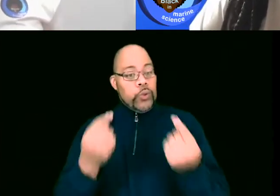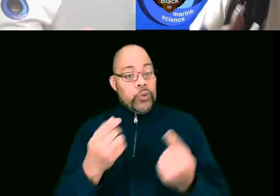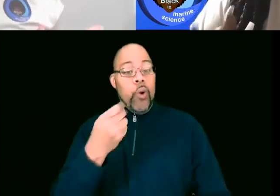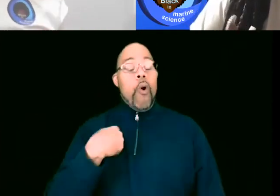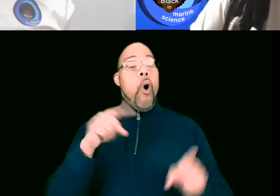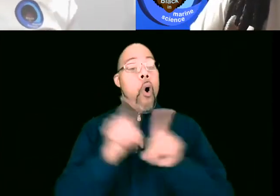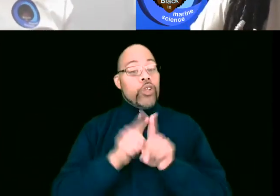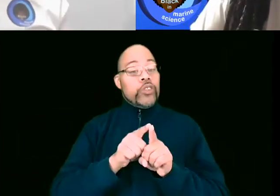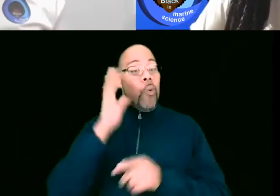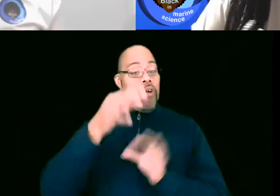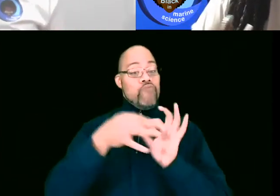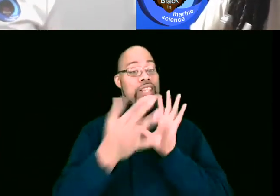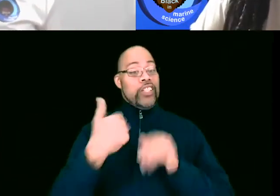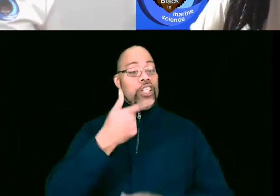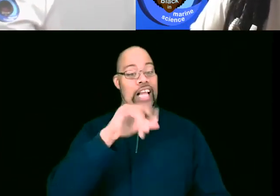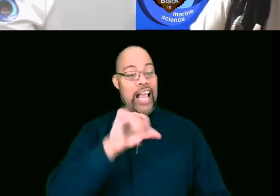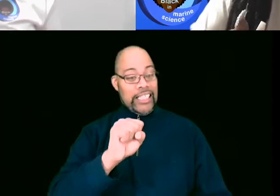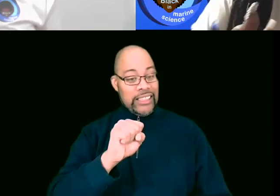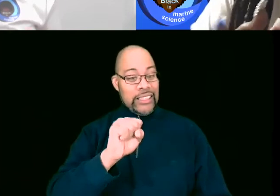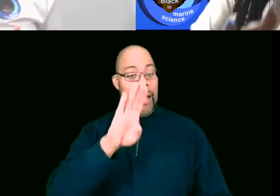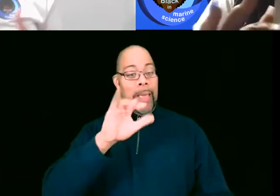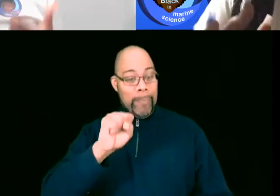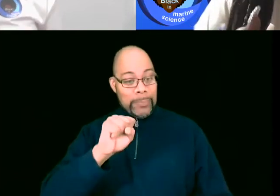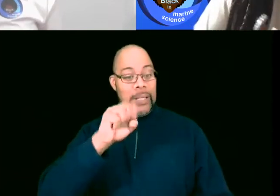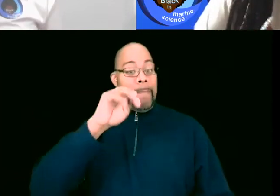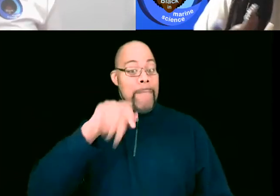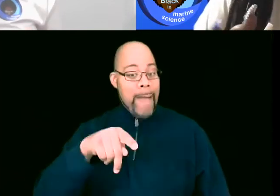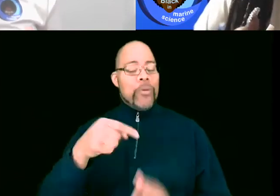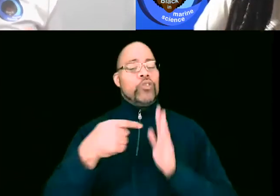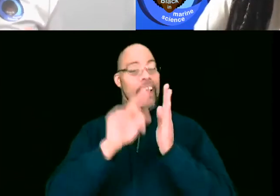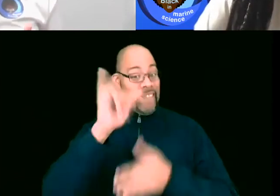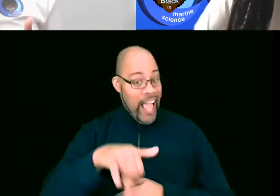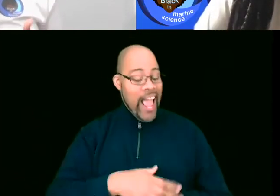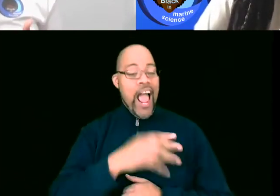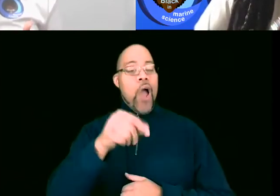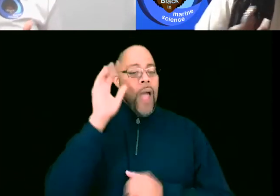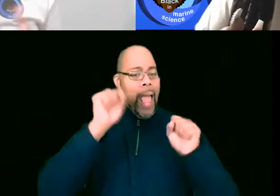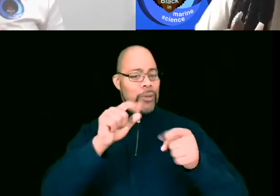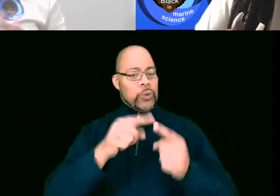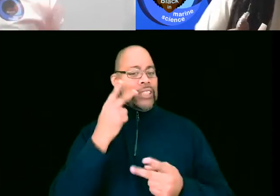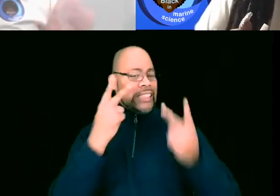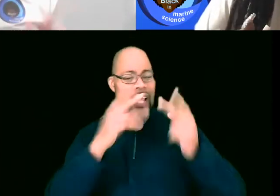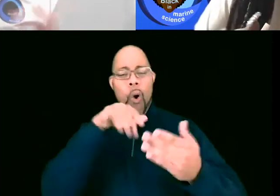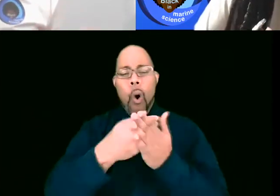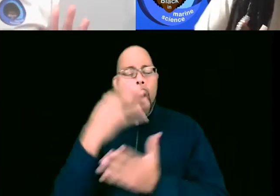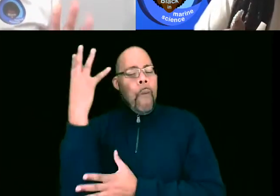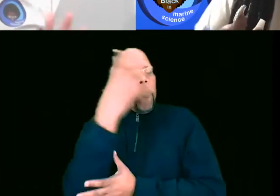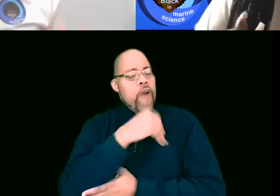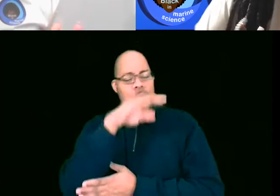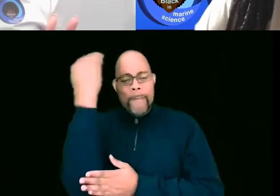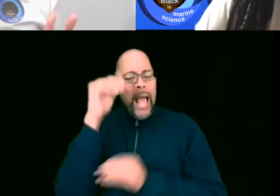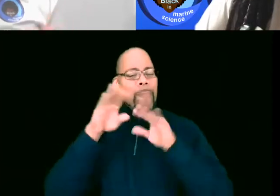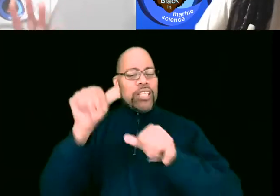also going to be releasing our GIS BIMS map. So check it out and you'll be able to see all of the beautiful Black